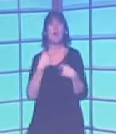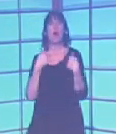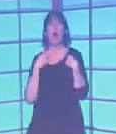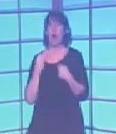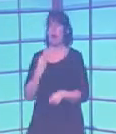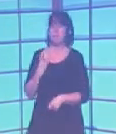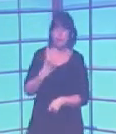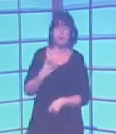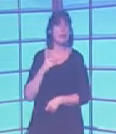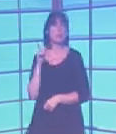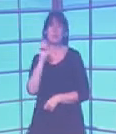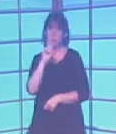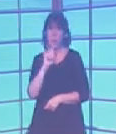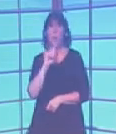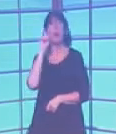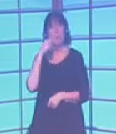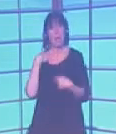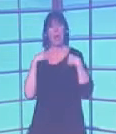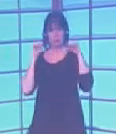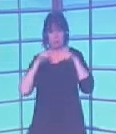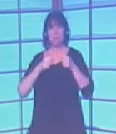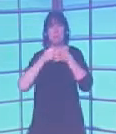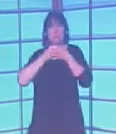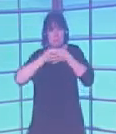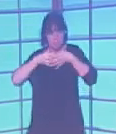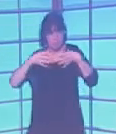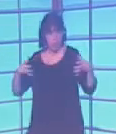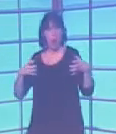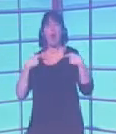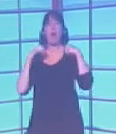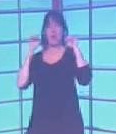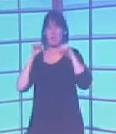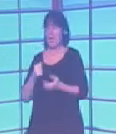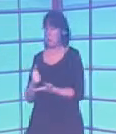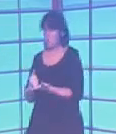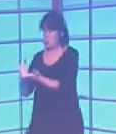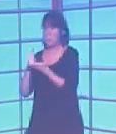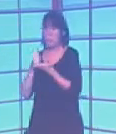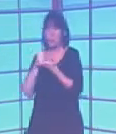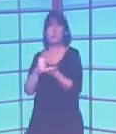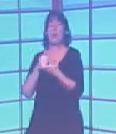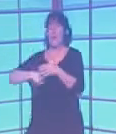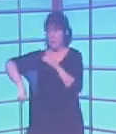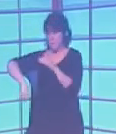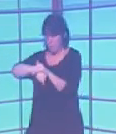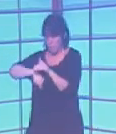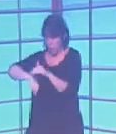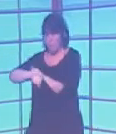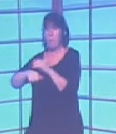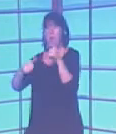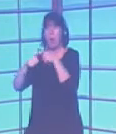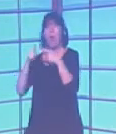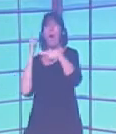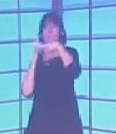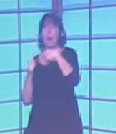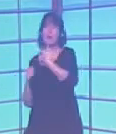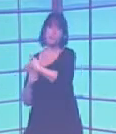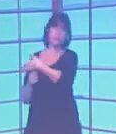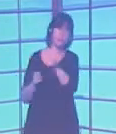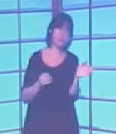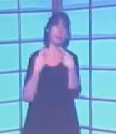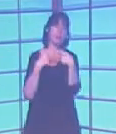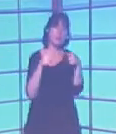we've managed to grow as an organisation, and the support we're able to give in England and Wales to football and now to many other sports